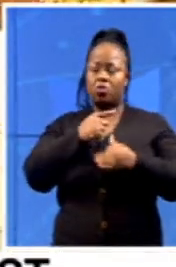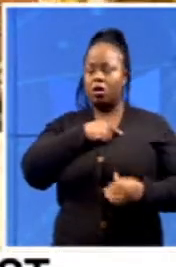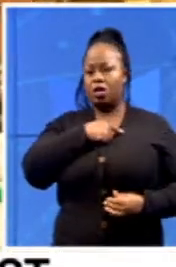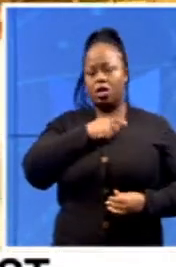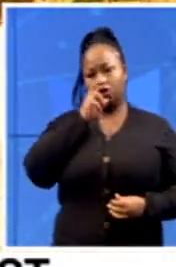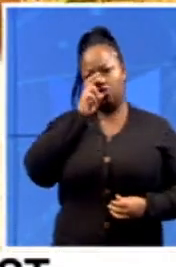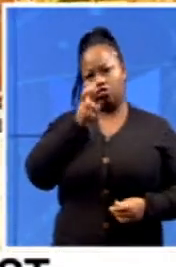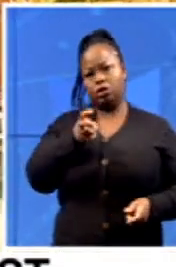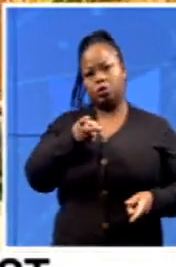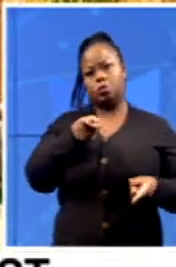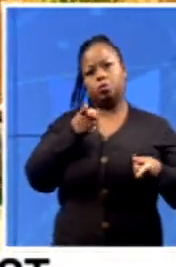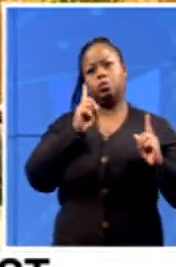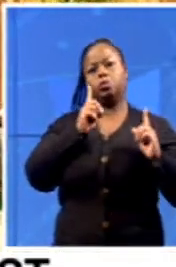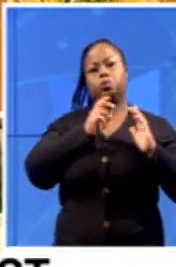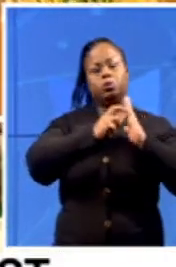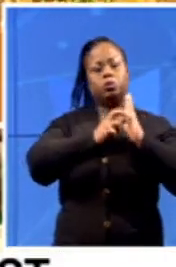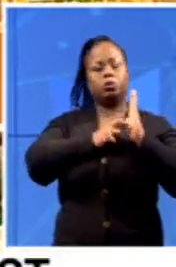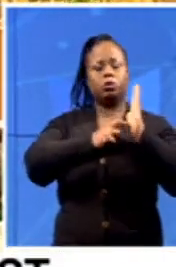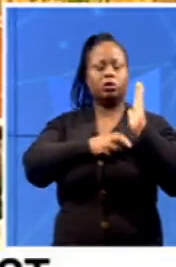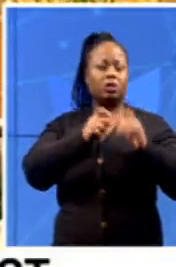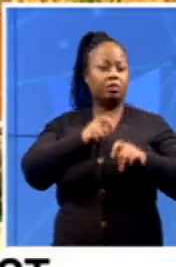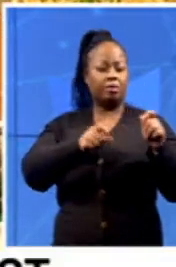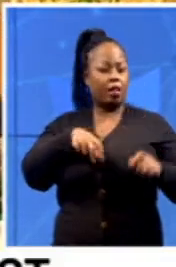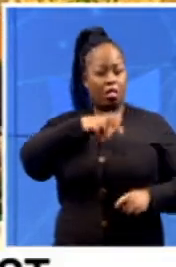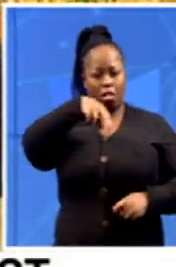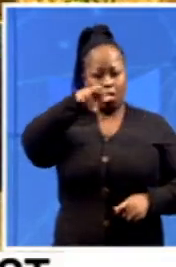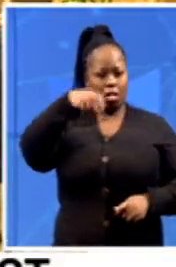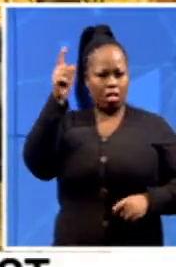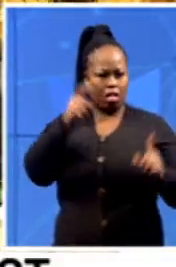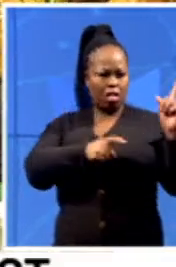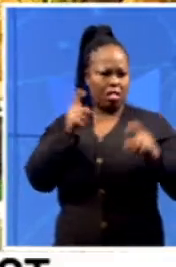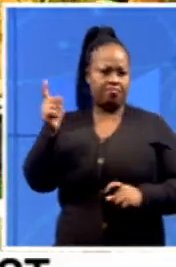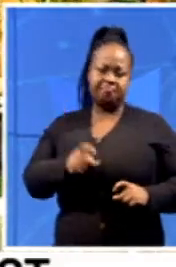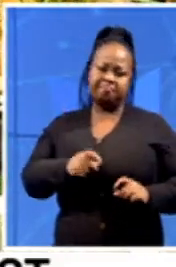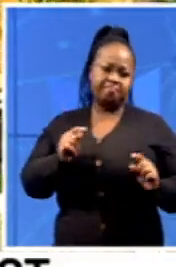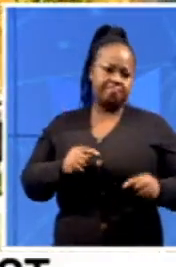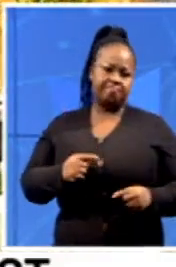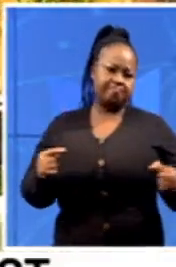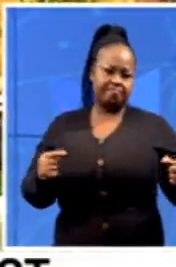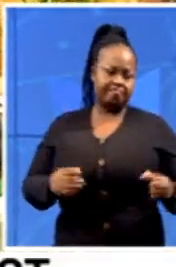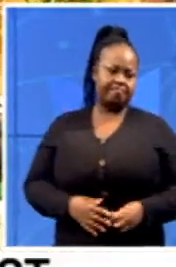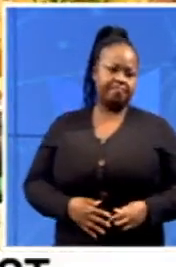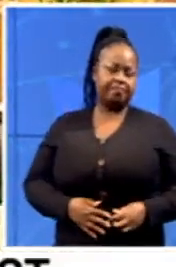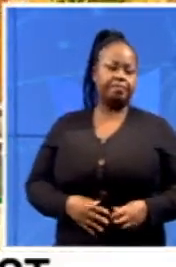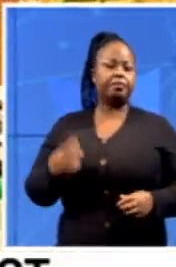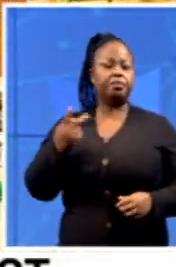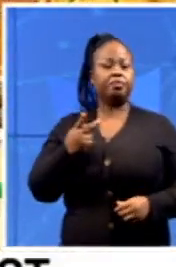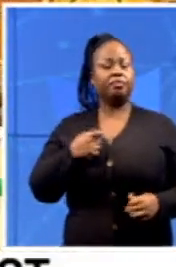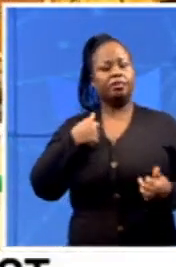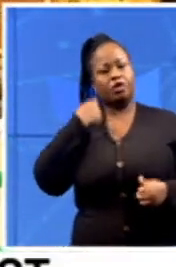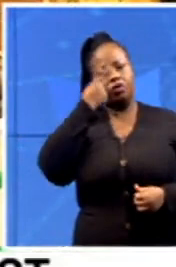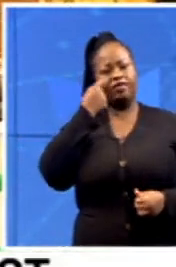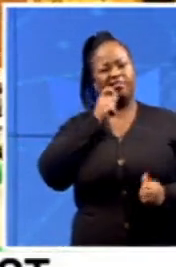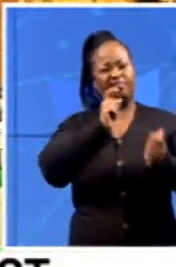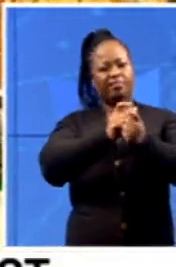were very hard for people to come here and connect and also be in person having